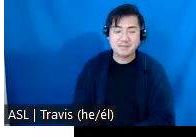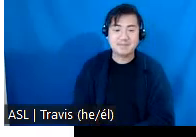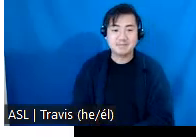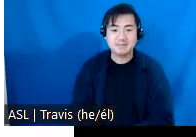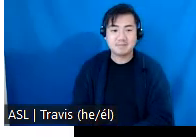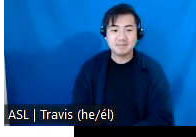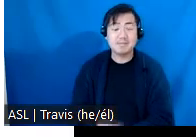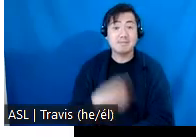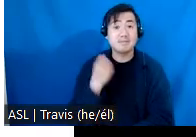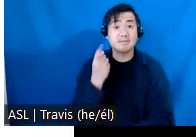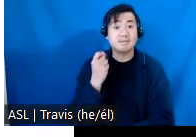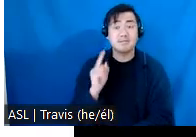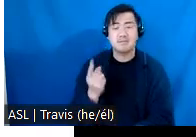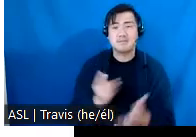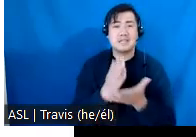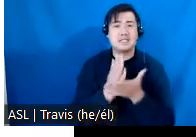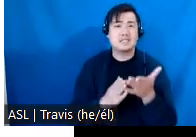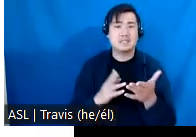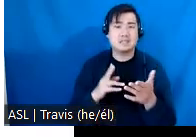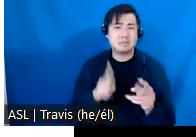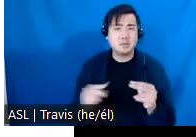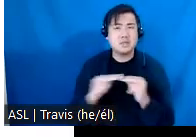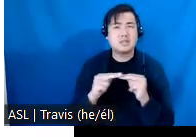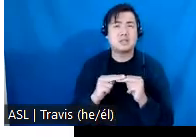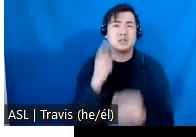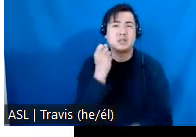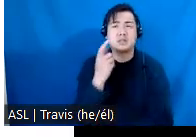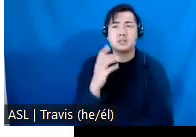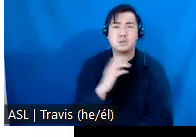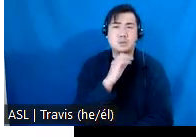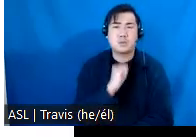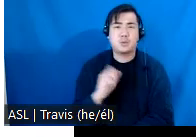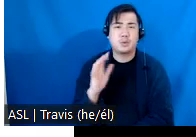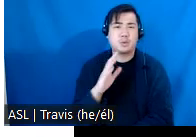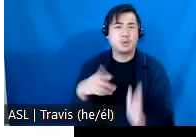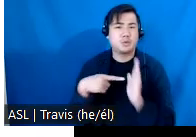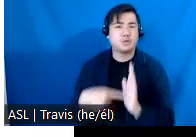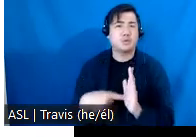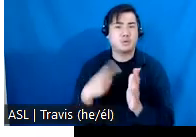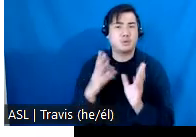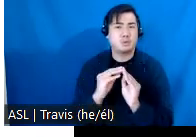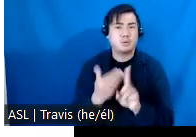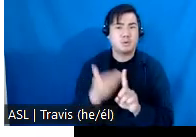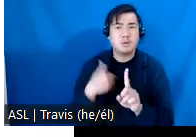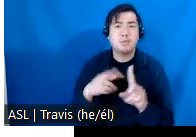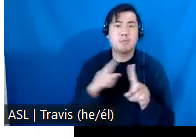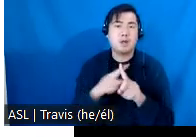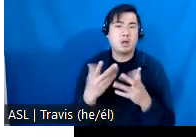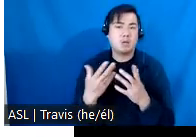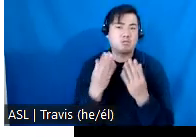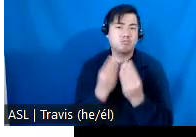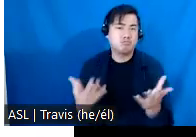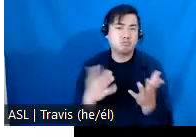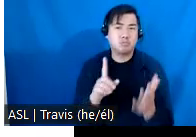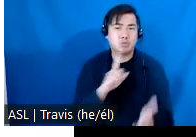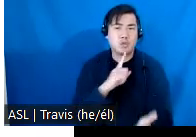Some of it is going to be very redundant to the last meeting that we had, but I just want to refresh folks as a lot is going to be happening by the end of next